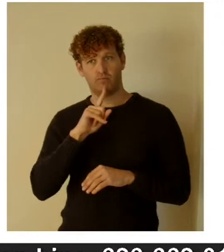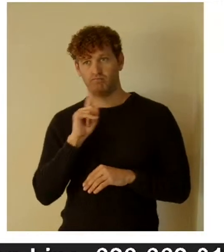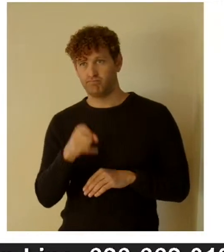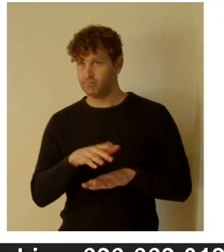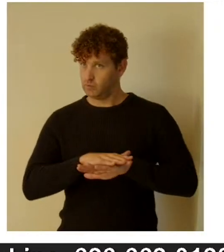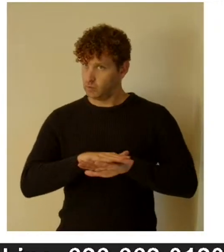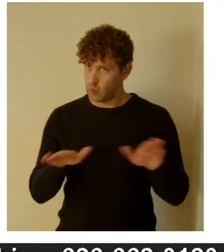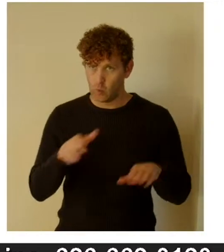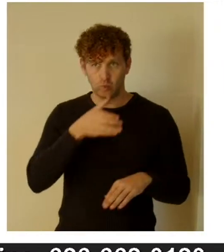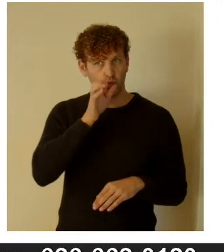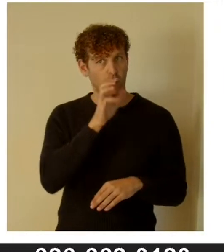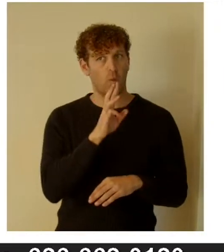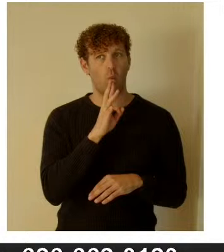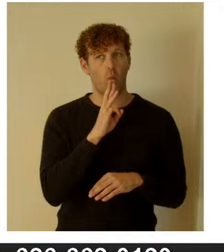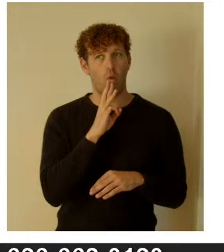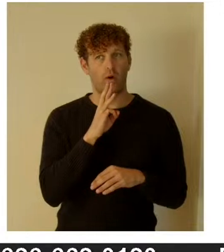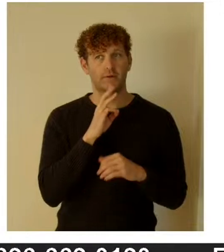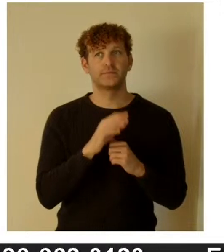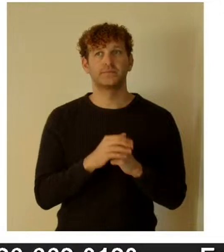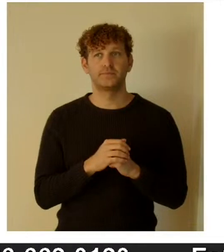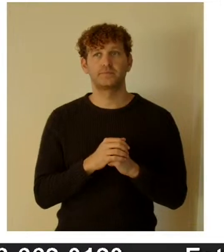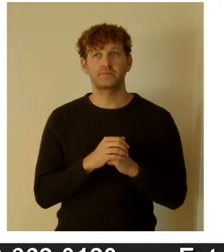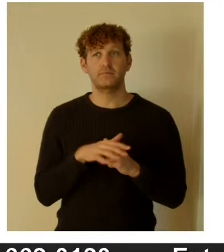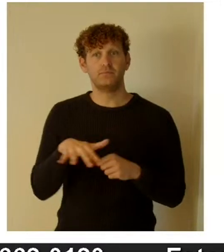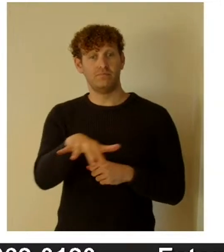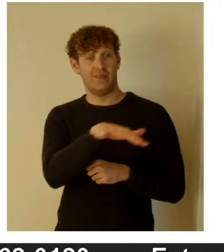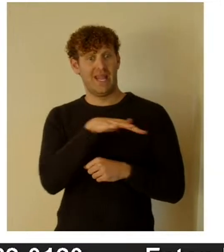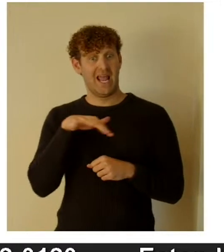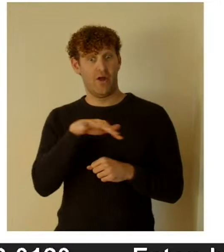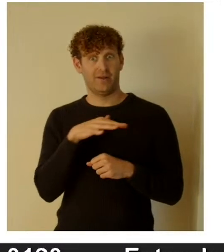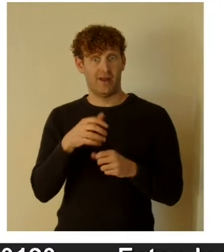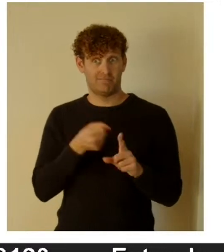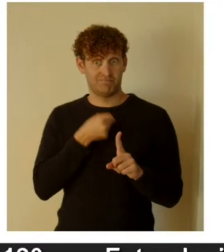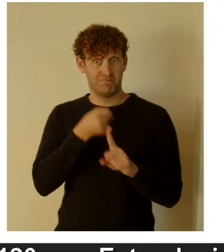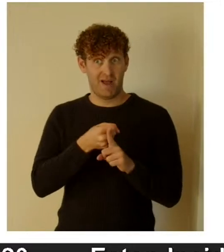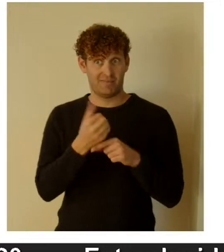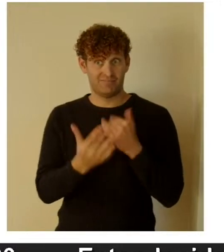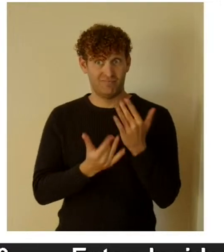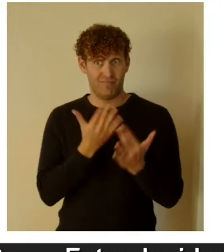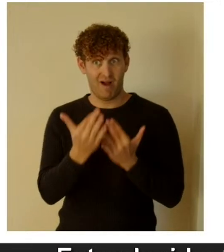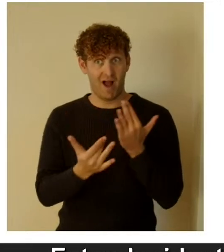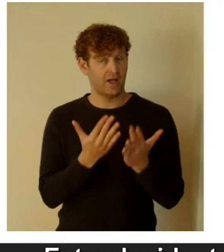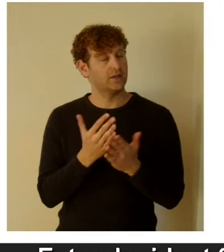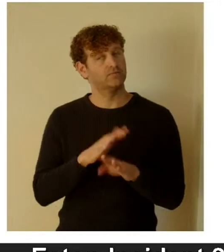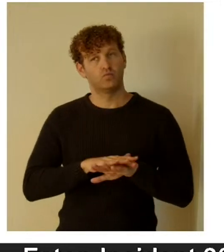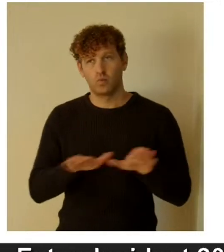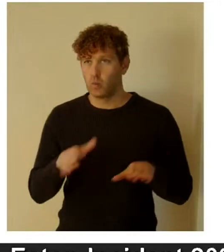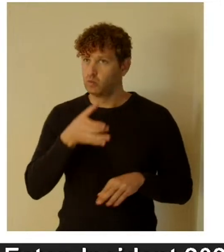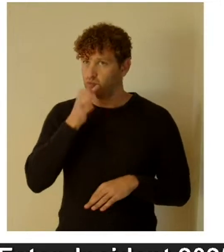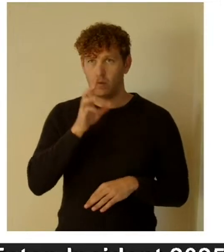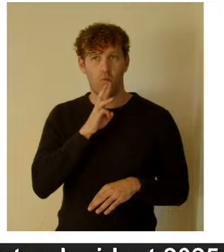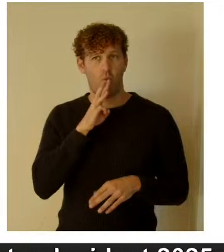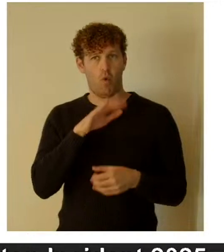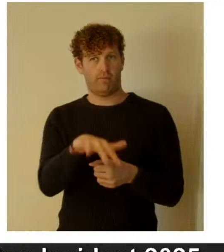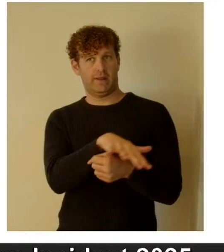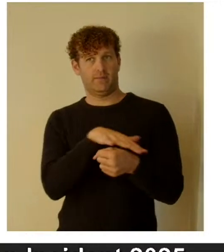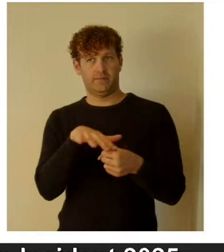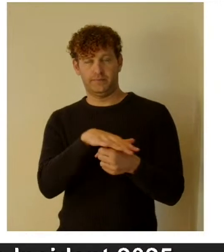burn area communities, again, do not drink the water. This also applies to your pets and domestic animals. Important to